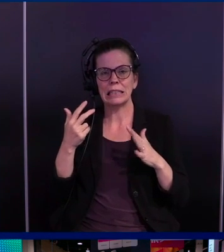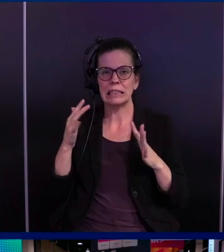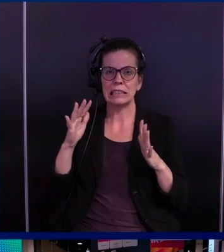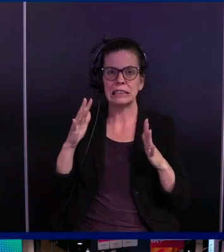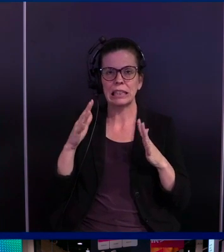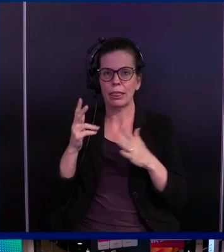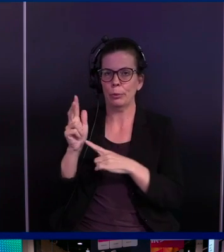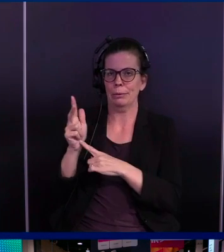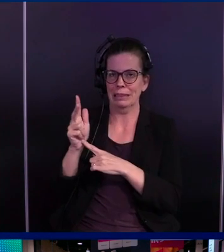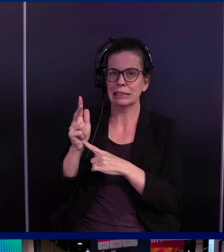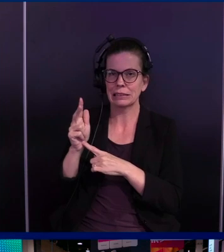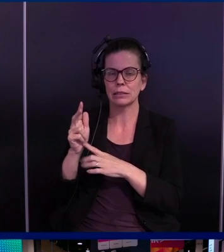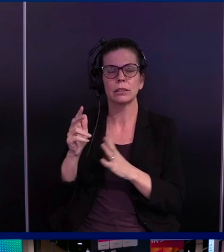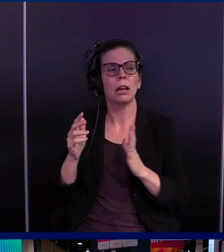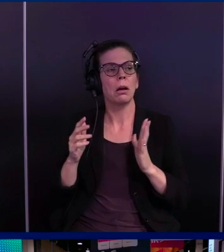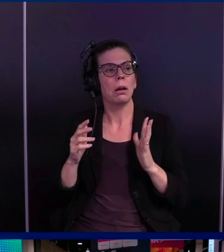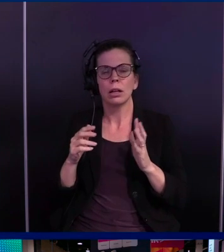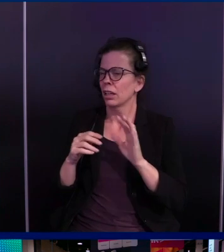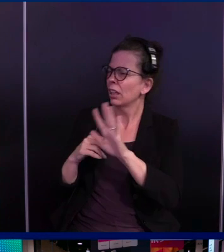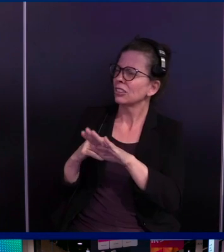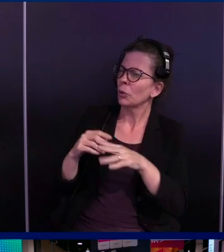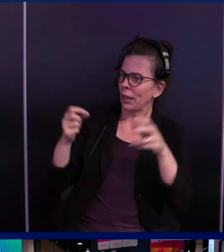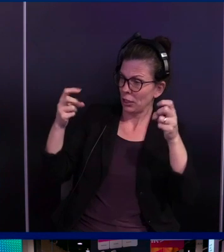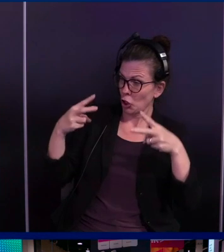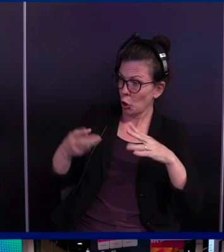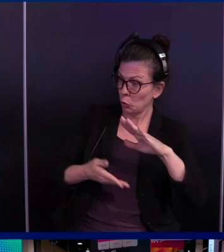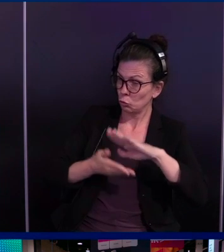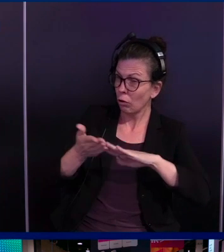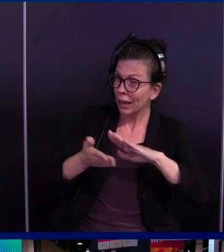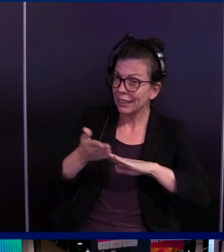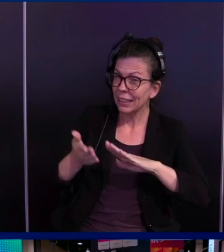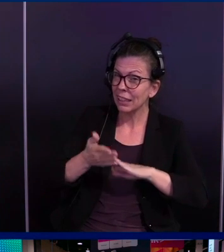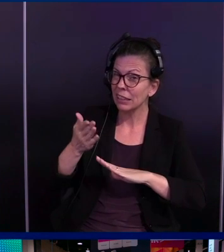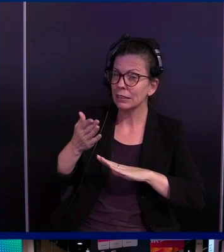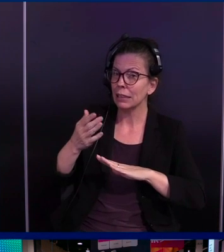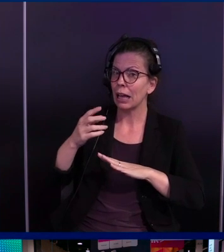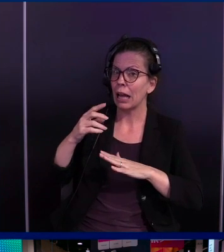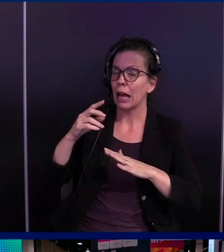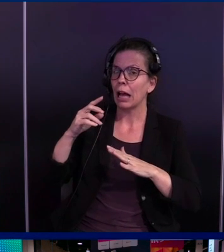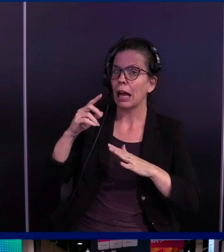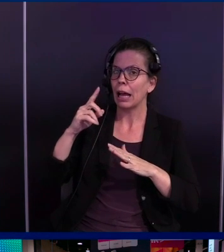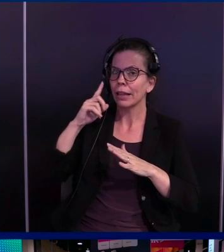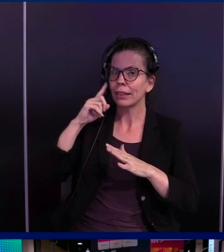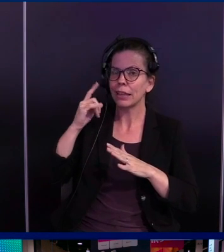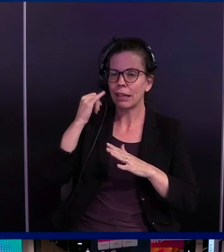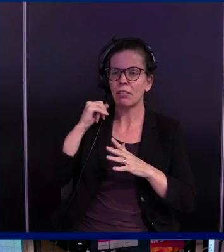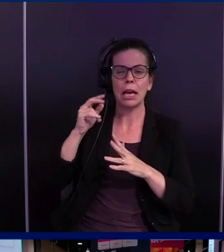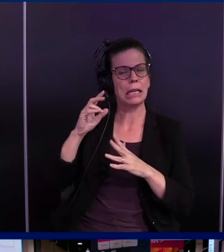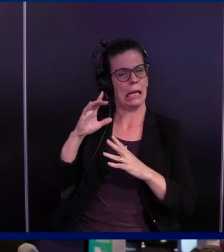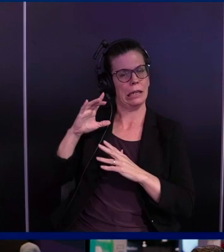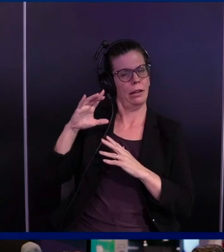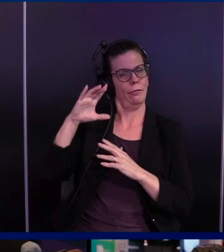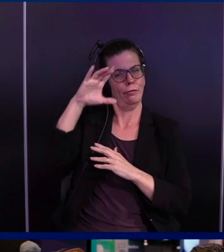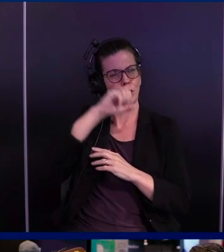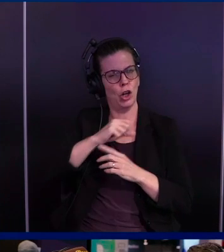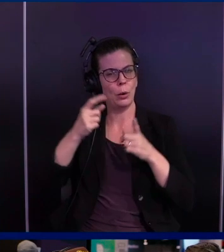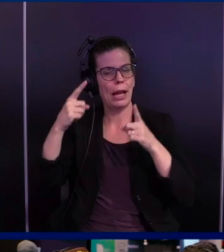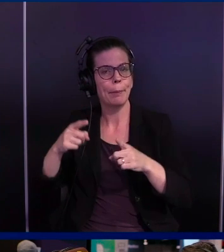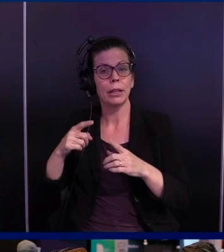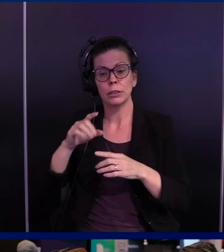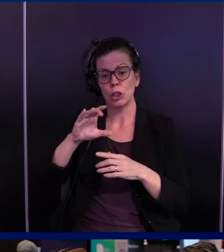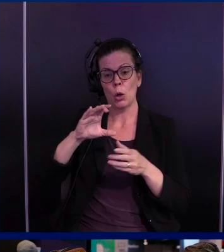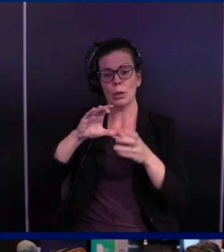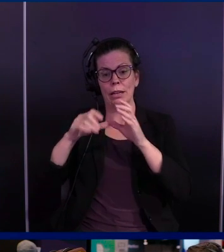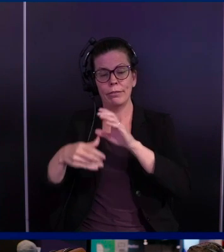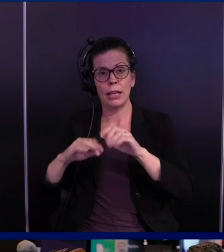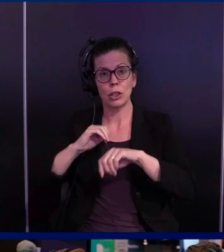been 3 minutes. Is that code running, I believe, if I could infer from what was happening, so config, you're going to